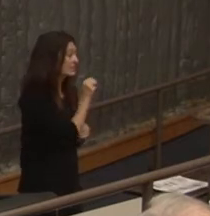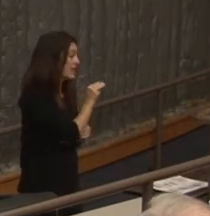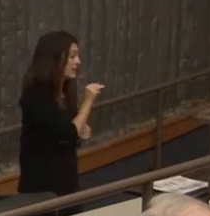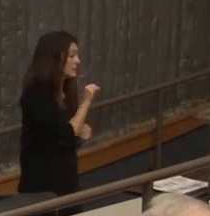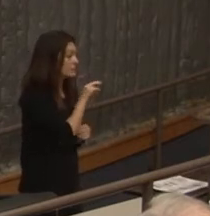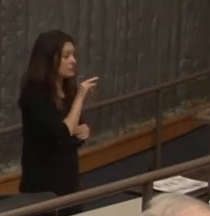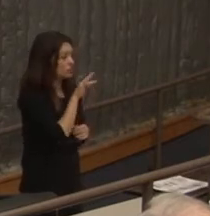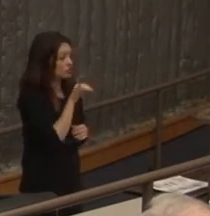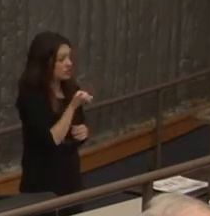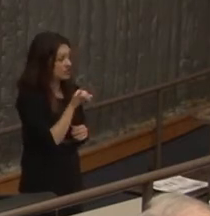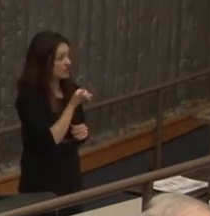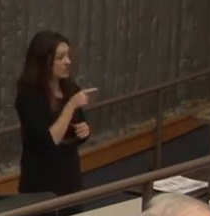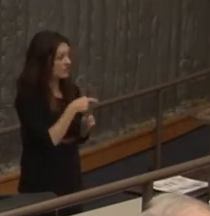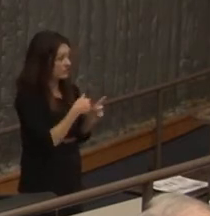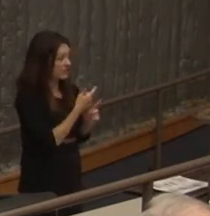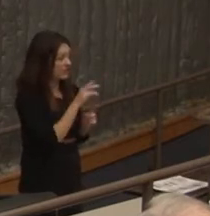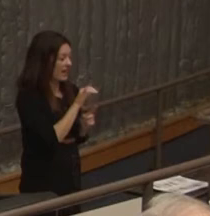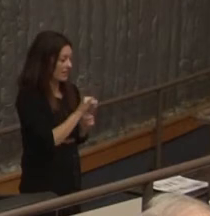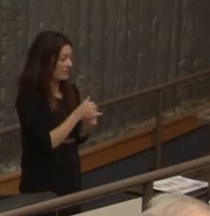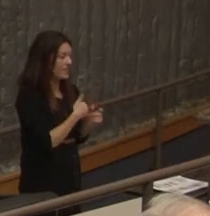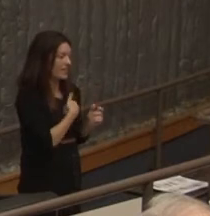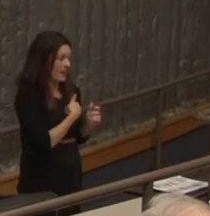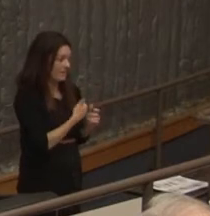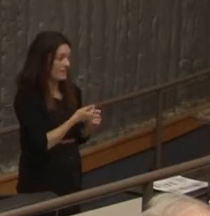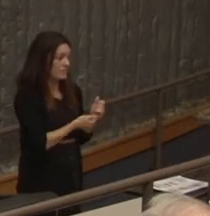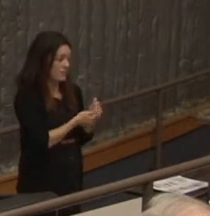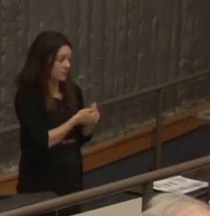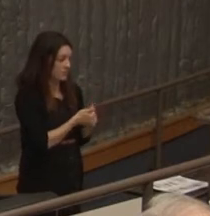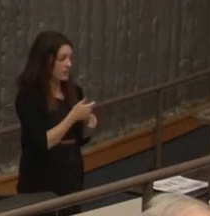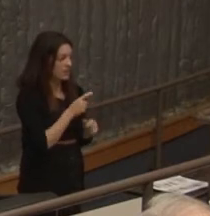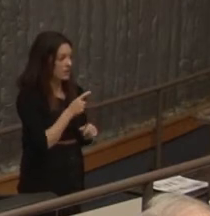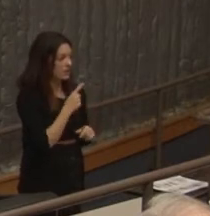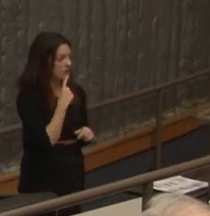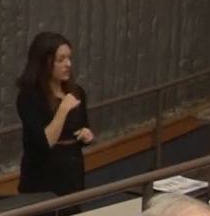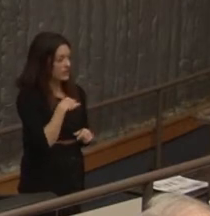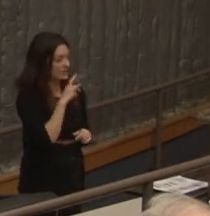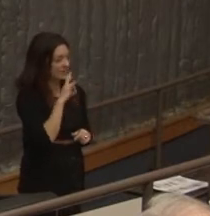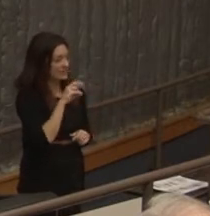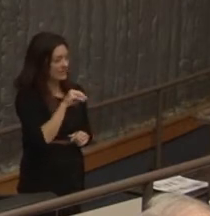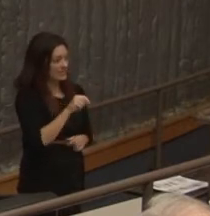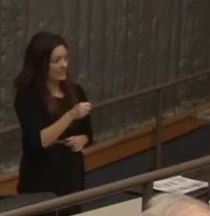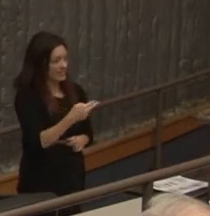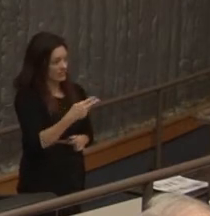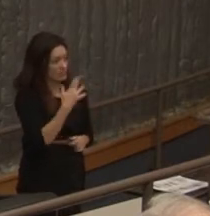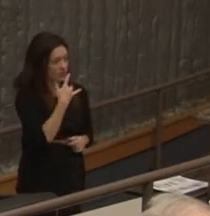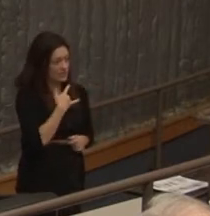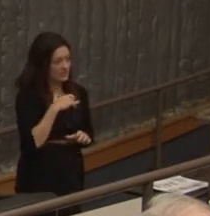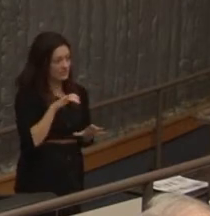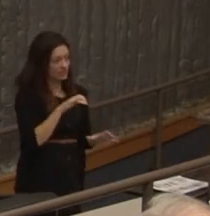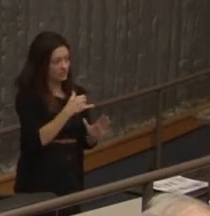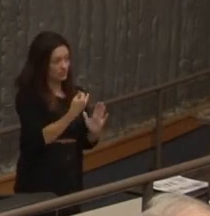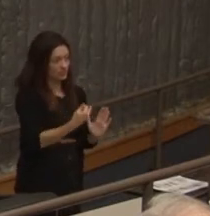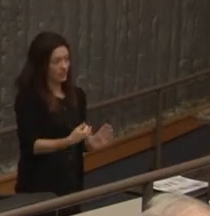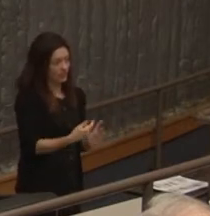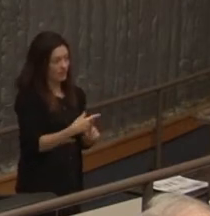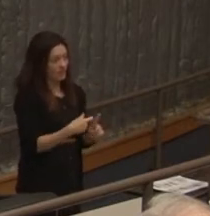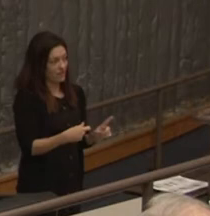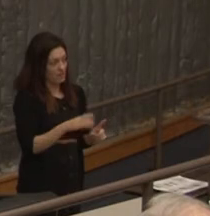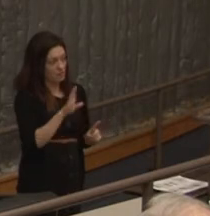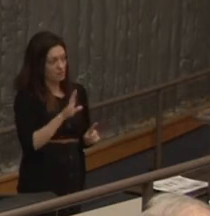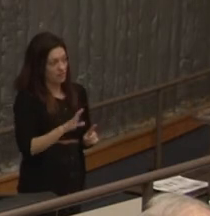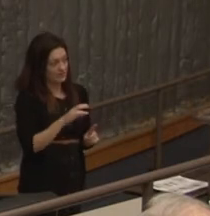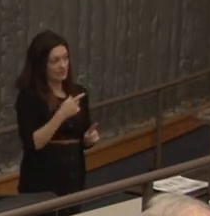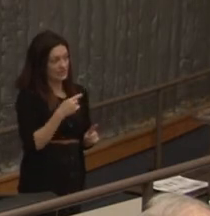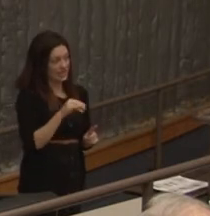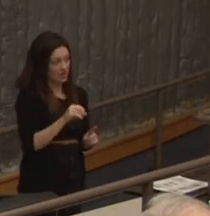of the Pucker Gallery. And for my 70th birthday, he had a drawing for me of the boy from the Warsaw Ghetto with his hands